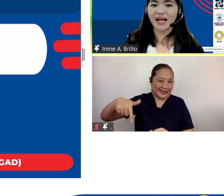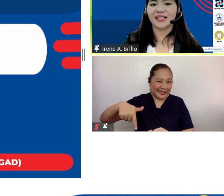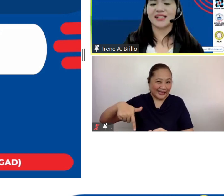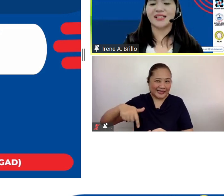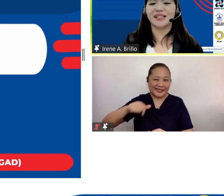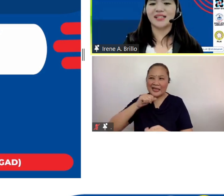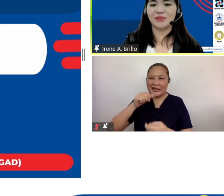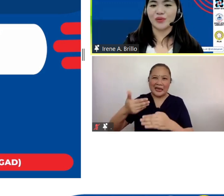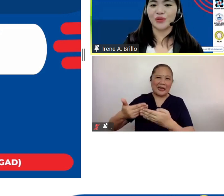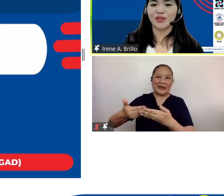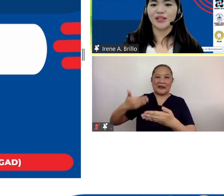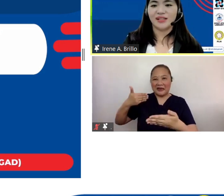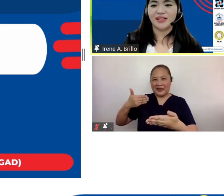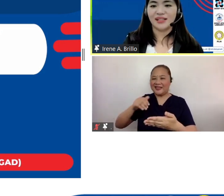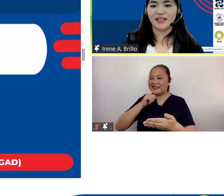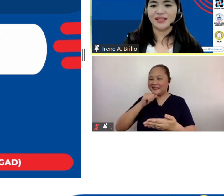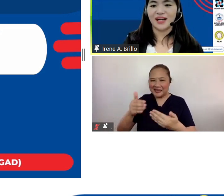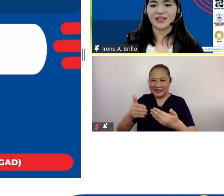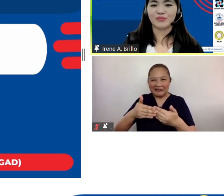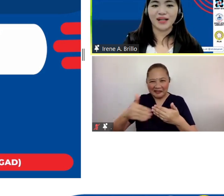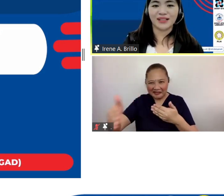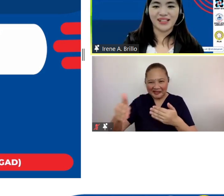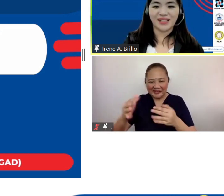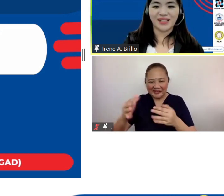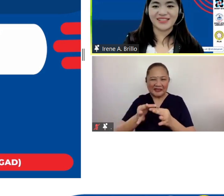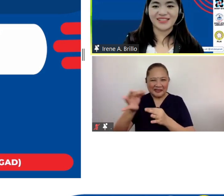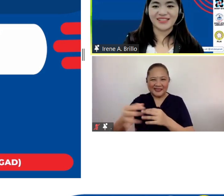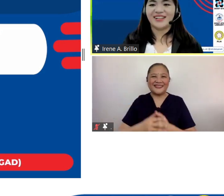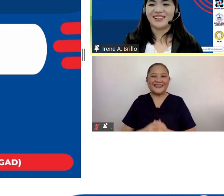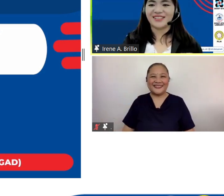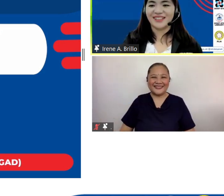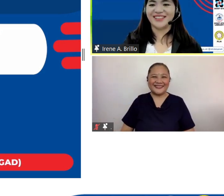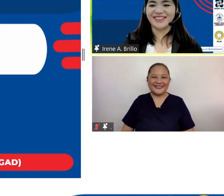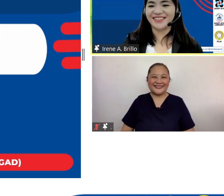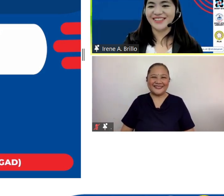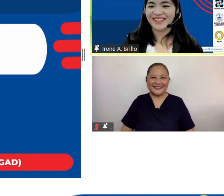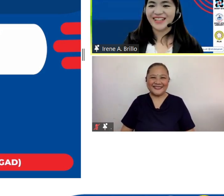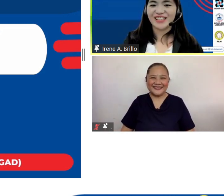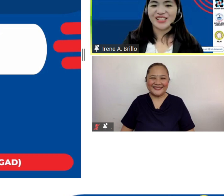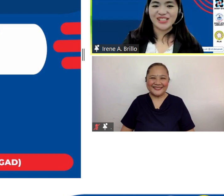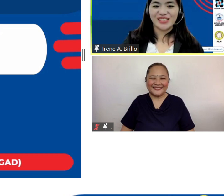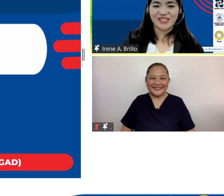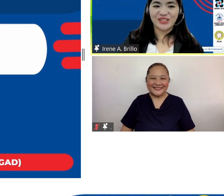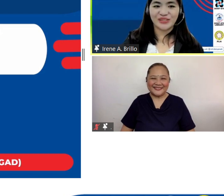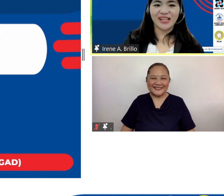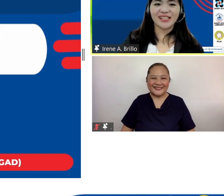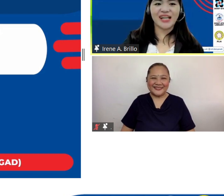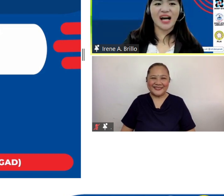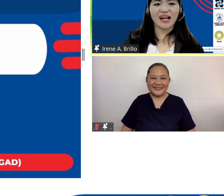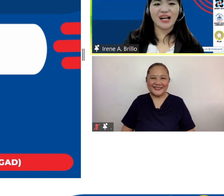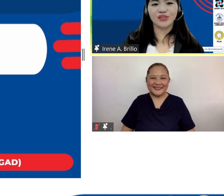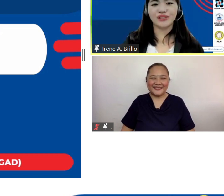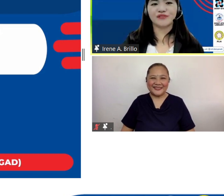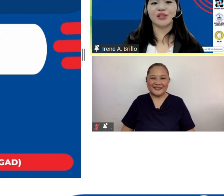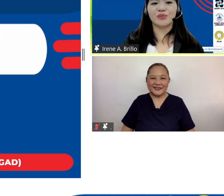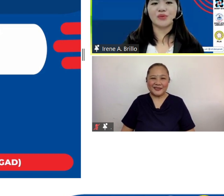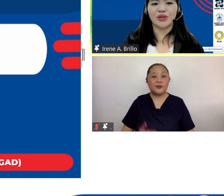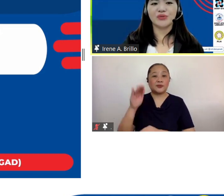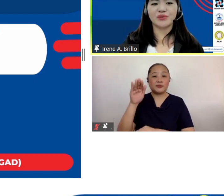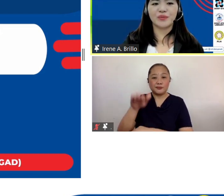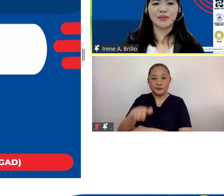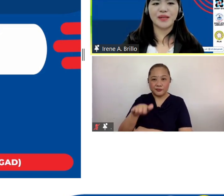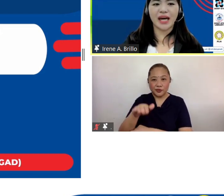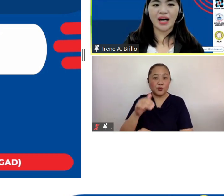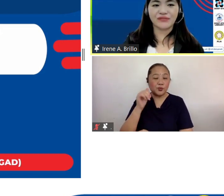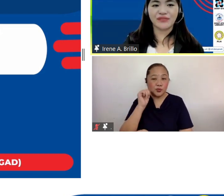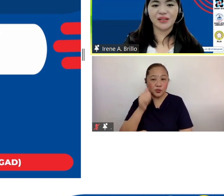maaga, hindi din po late. Ano ba ang late? Okay. So in the afternoon for tomorrow,